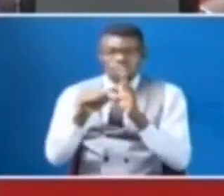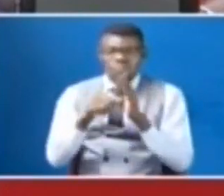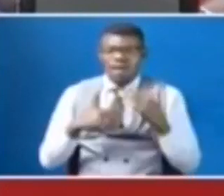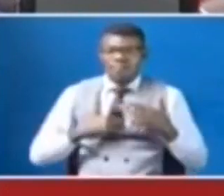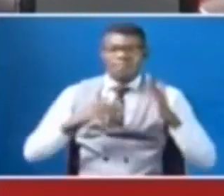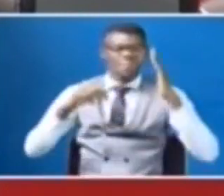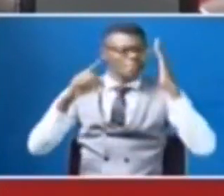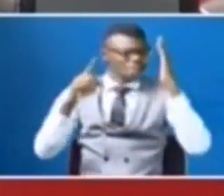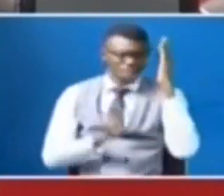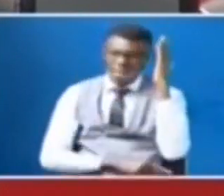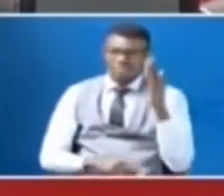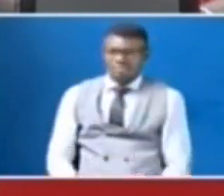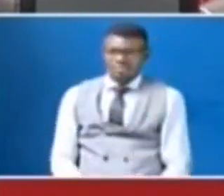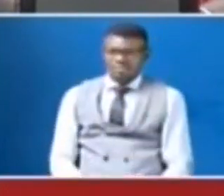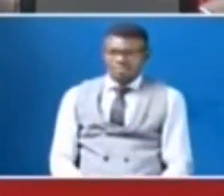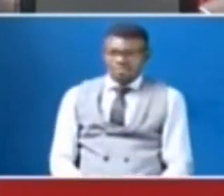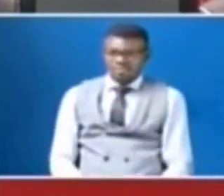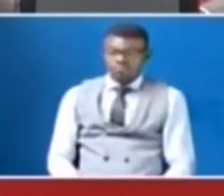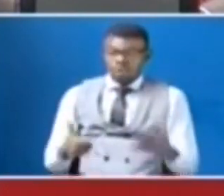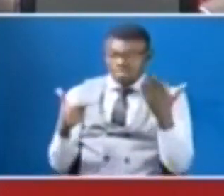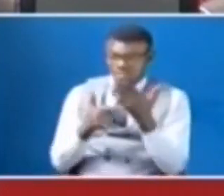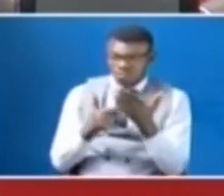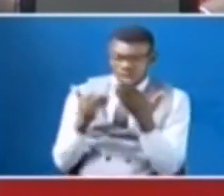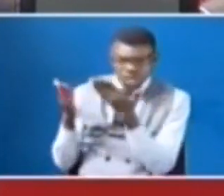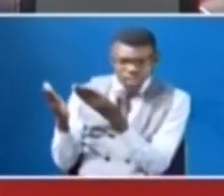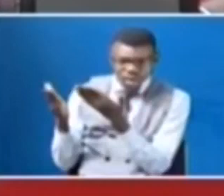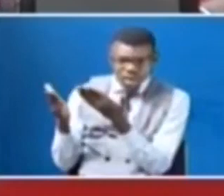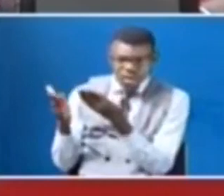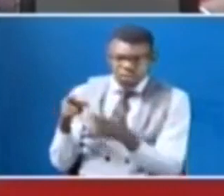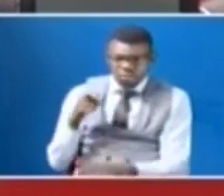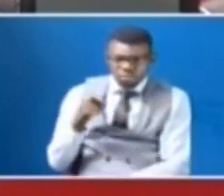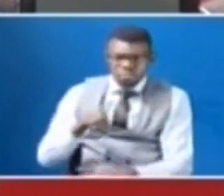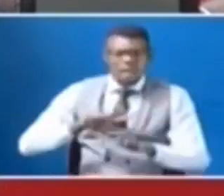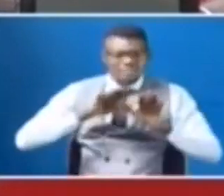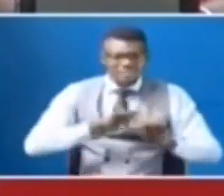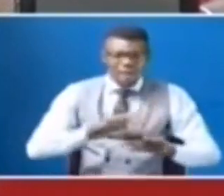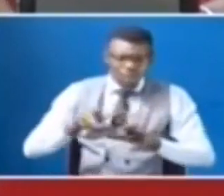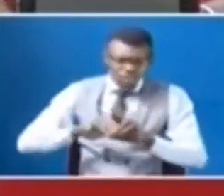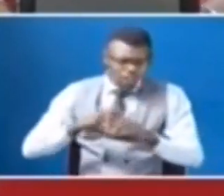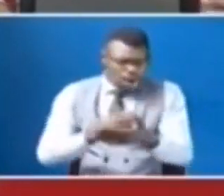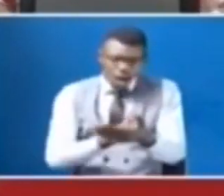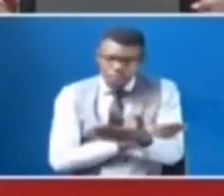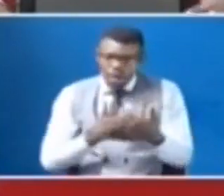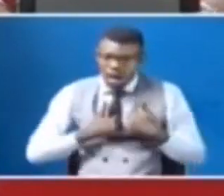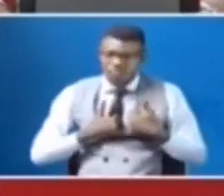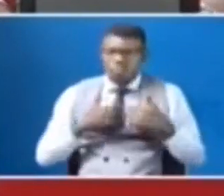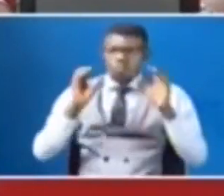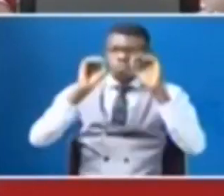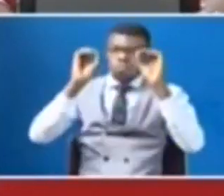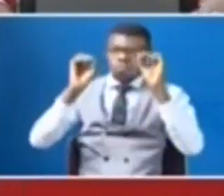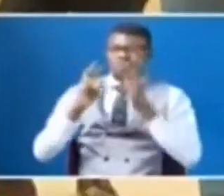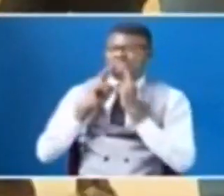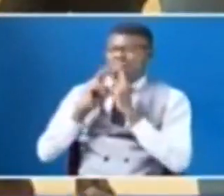than the cancer itself. But with the latest technology, one does not have to suffer severe side effects, as Dr. Masikori reports.